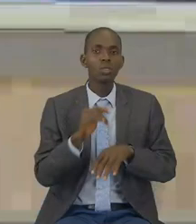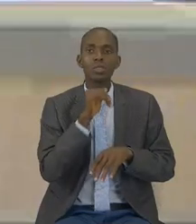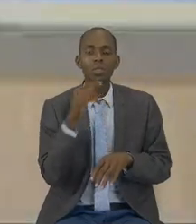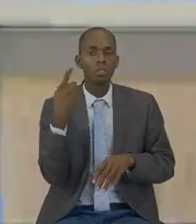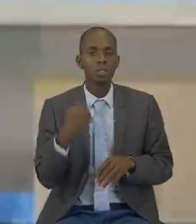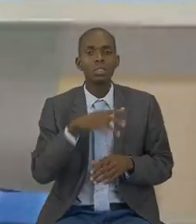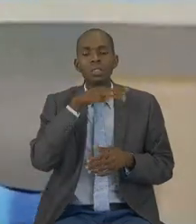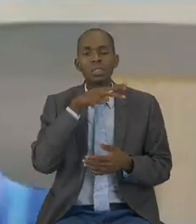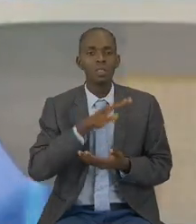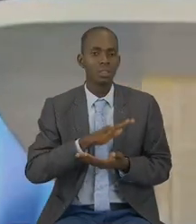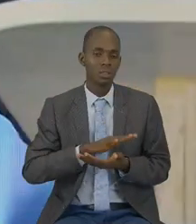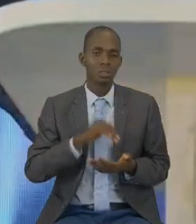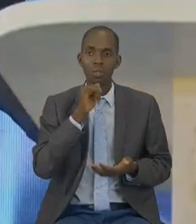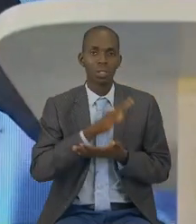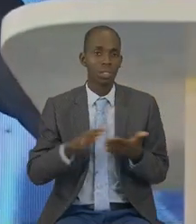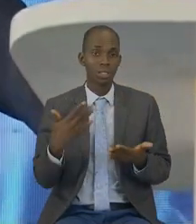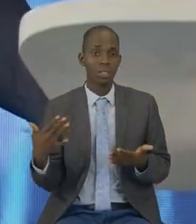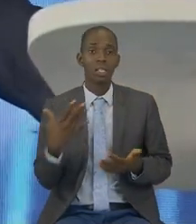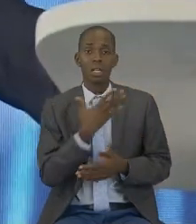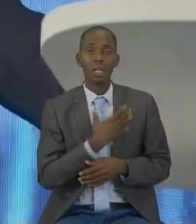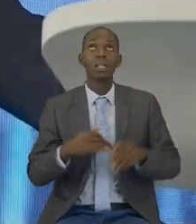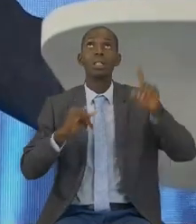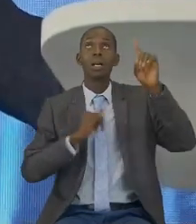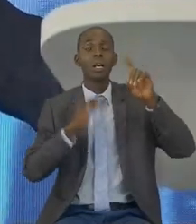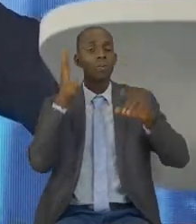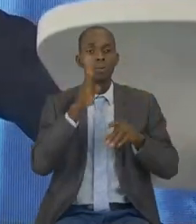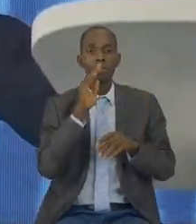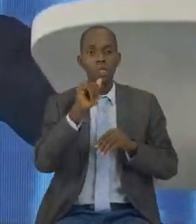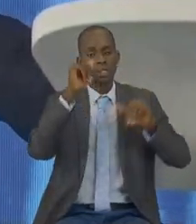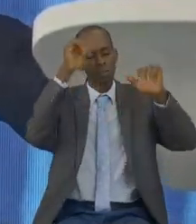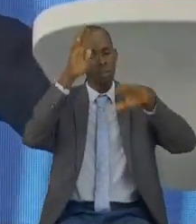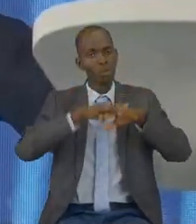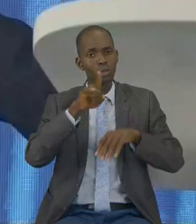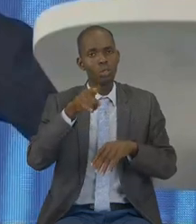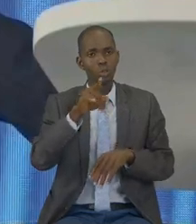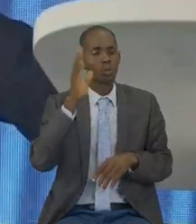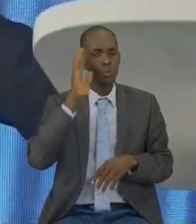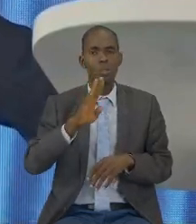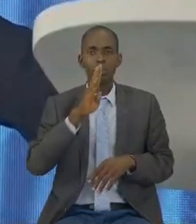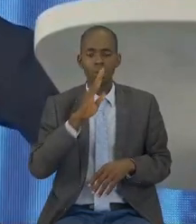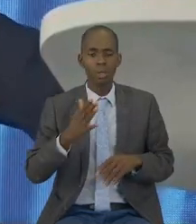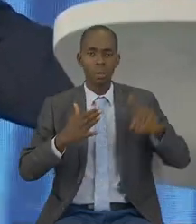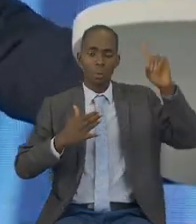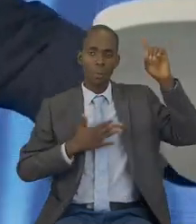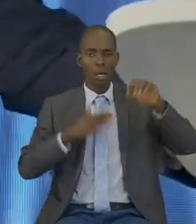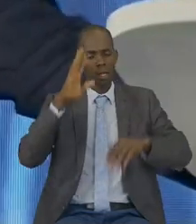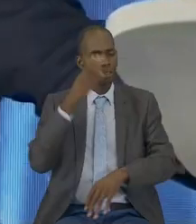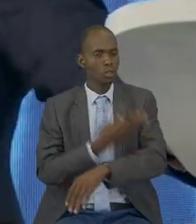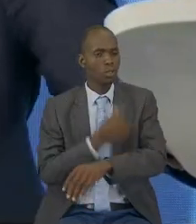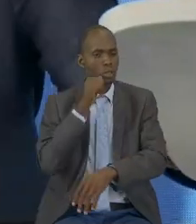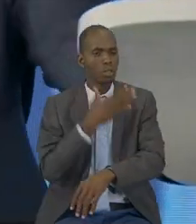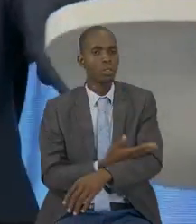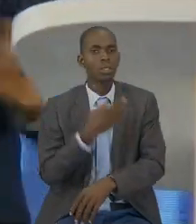thing, and I will be a father unto you, and ye shall be my sons and my daughters, says the